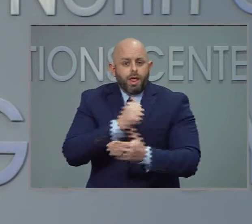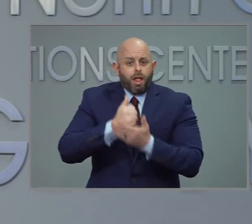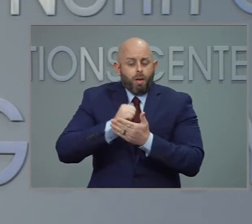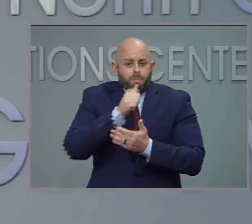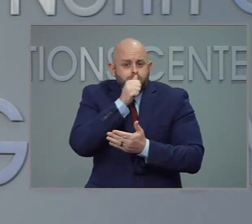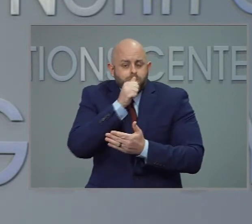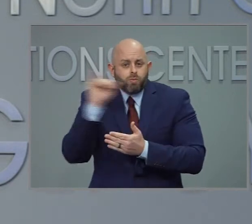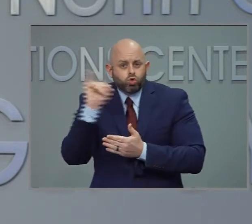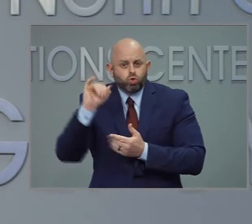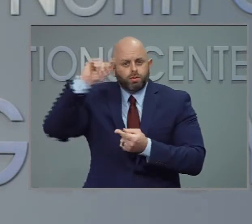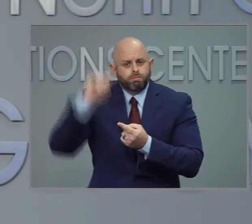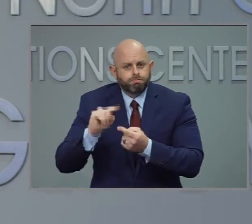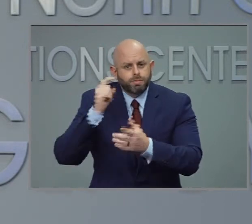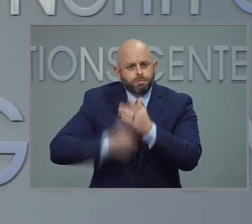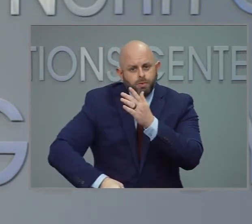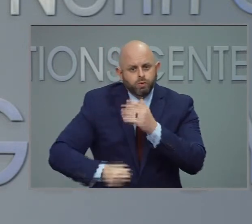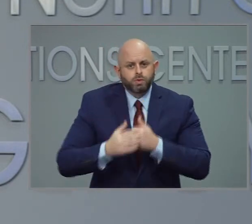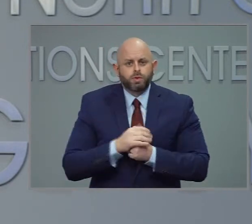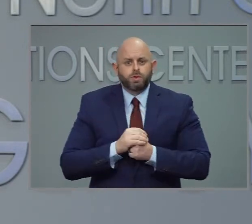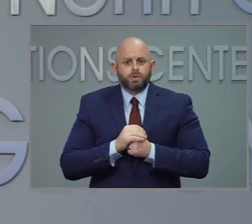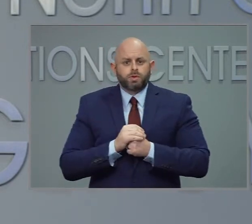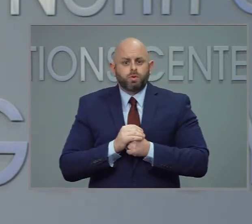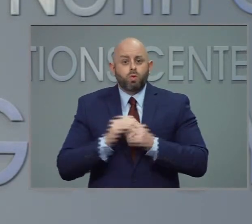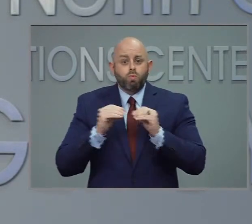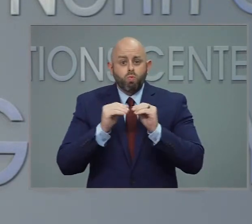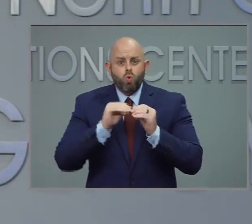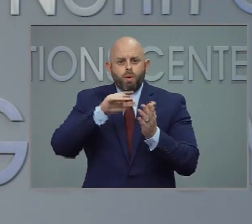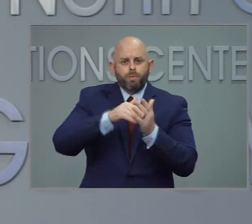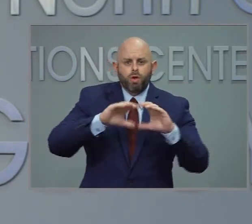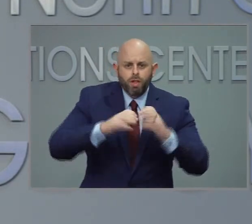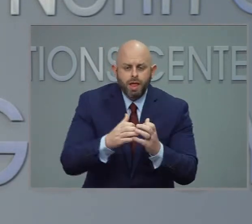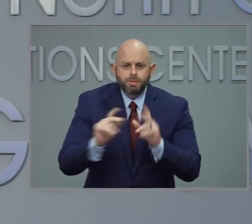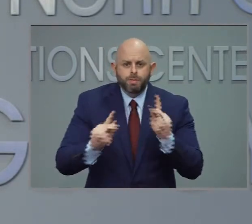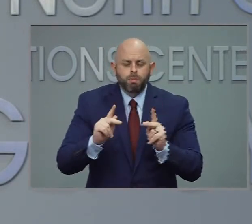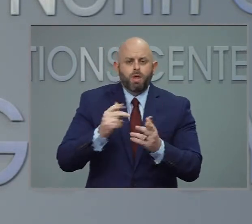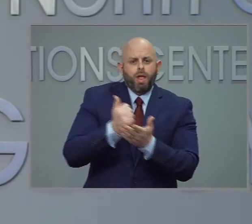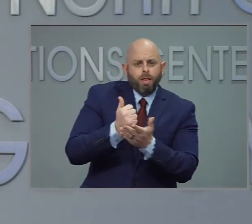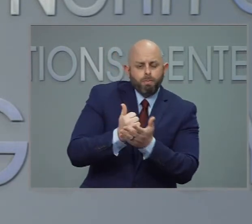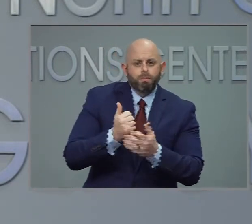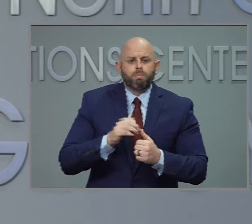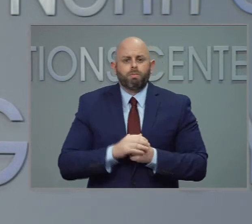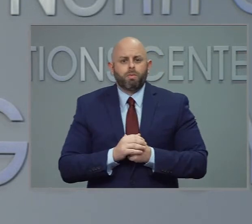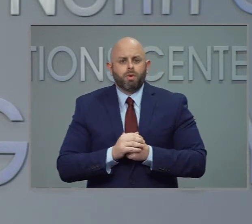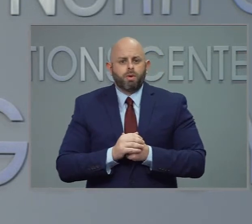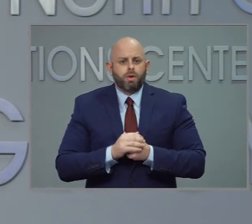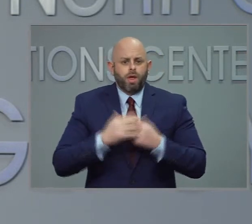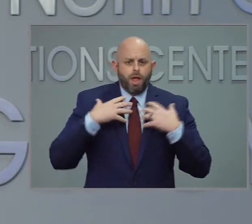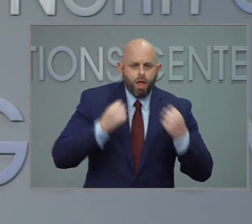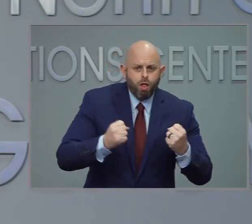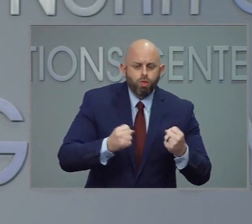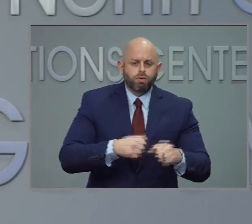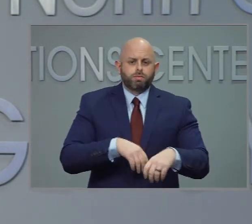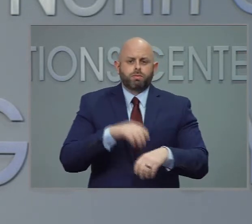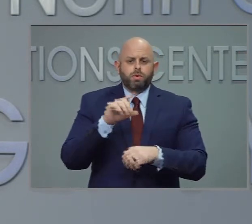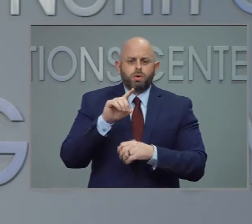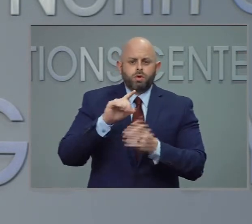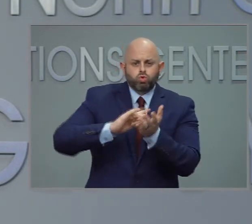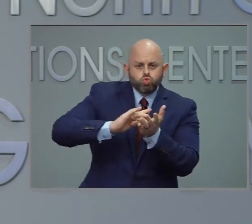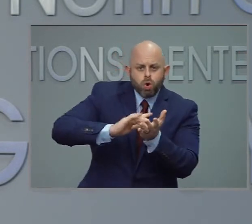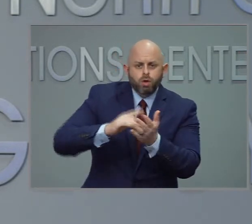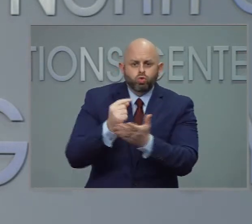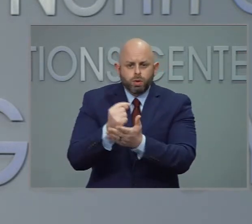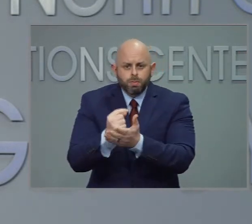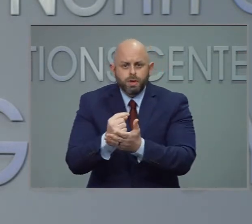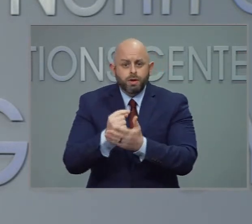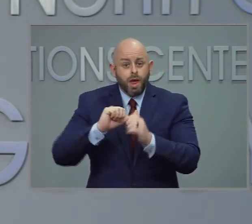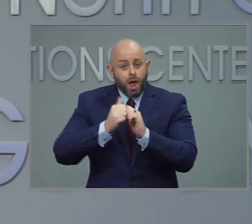gives many more people access to mental health and drug treatment. How do we know all that? Because the data from the 39